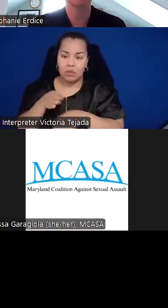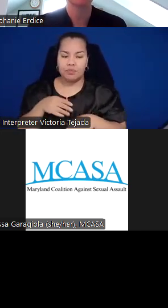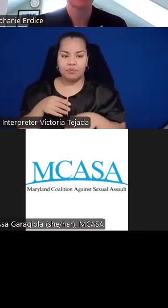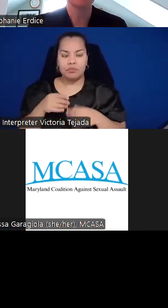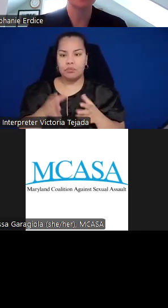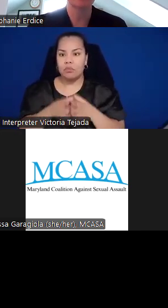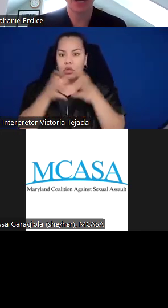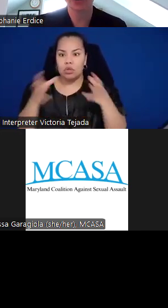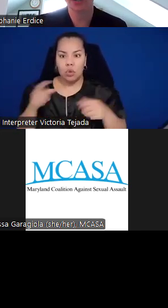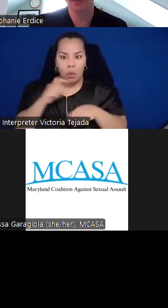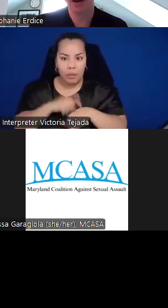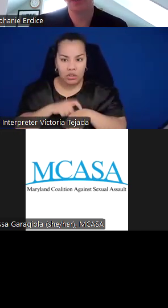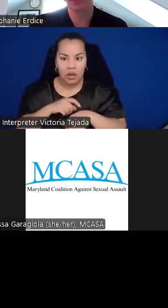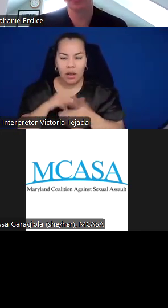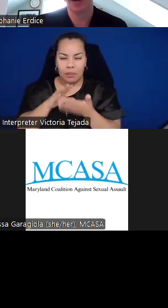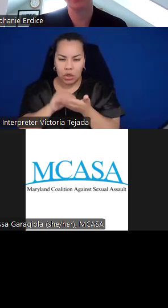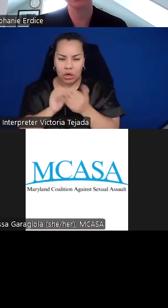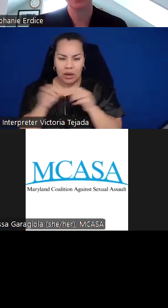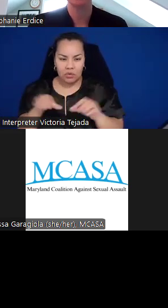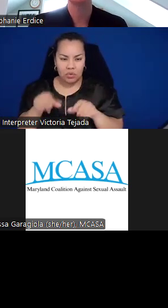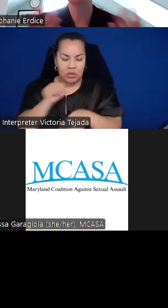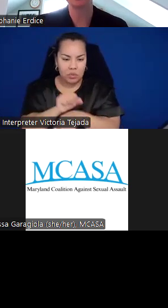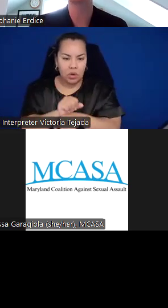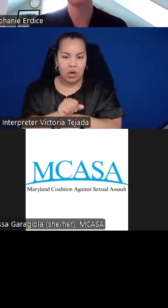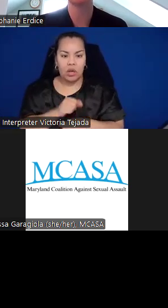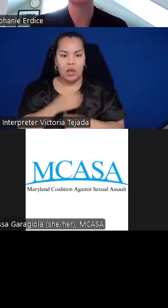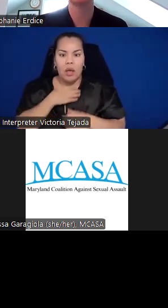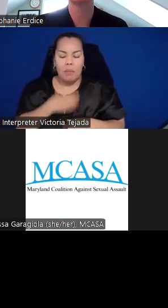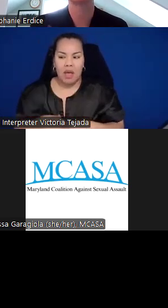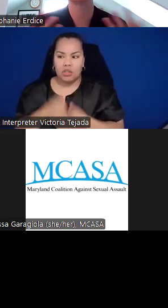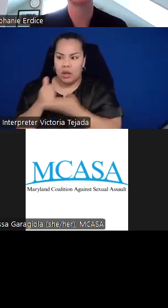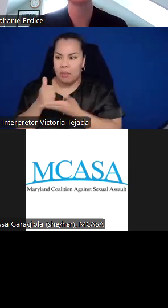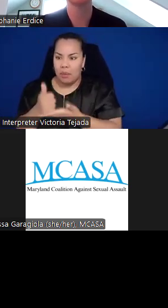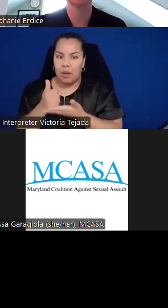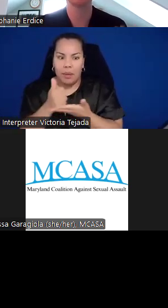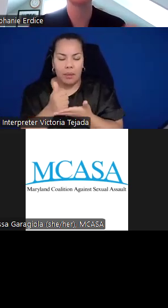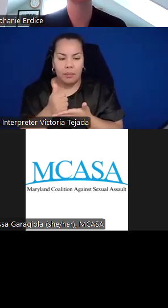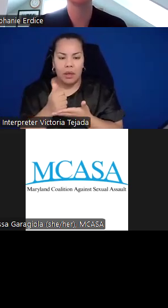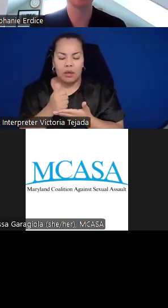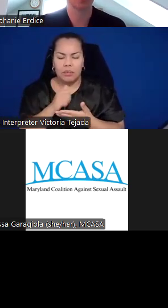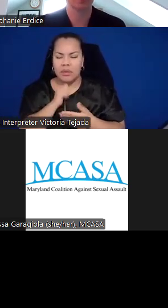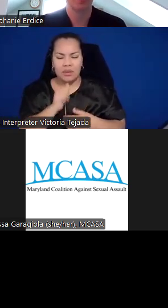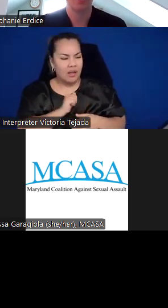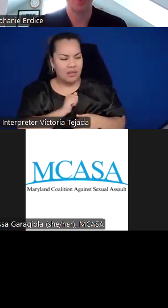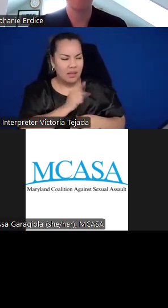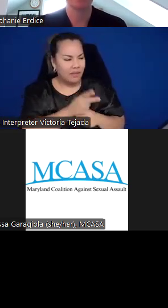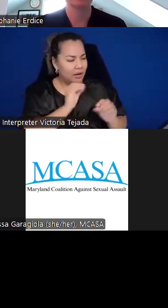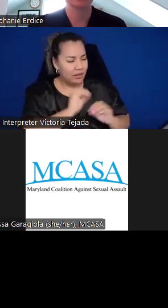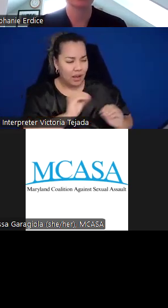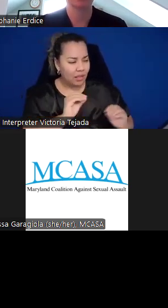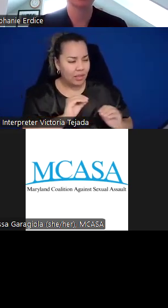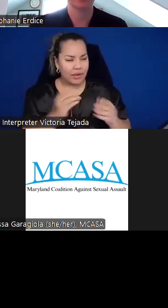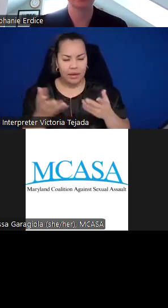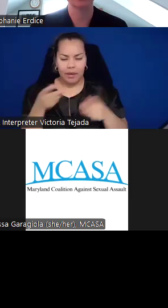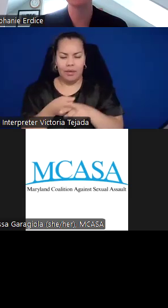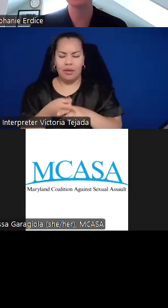this work, being passionate about helping survivors to not practice good self-care and not keep yourself in the work by